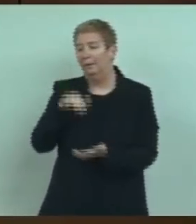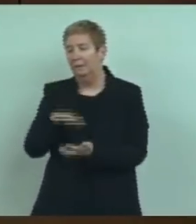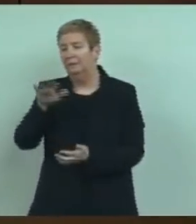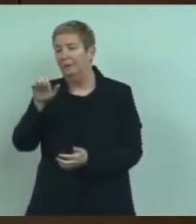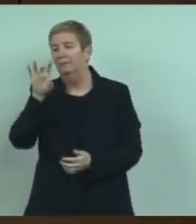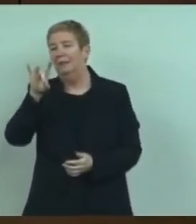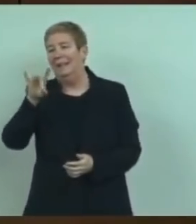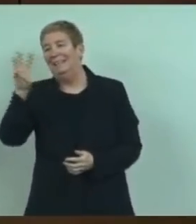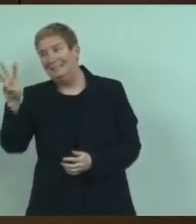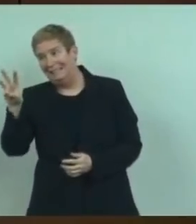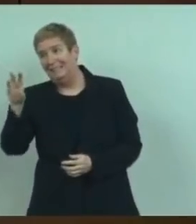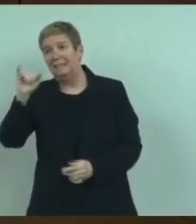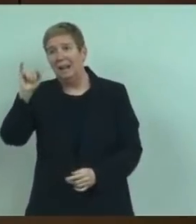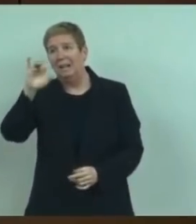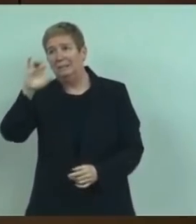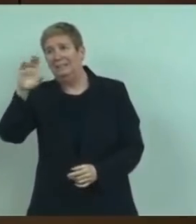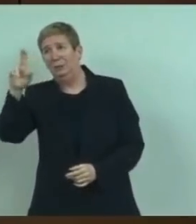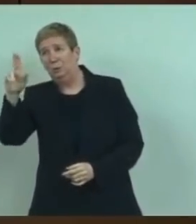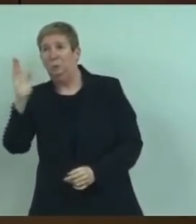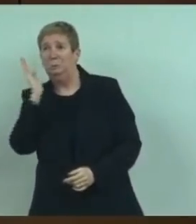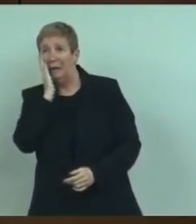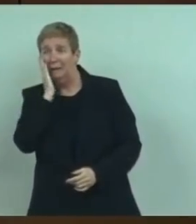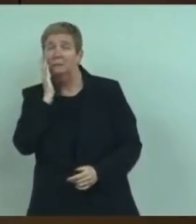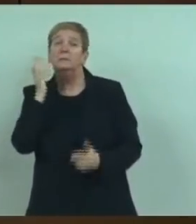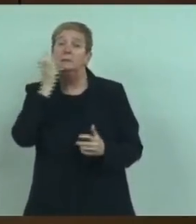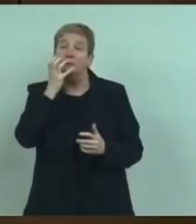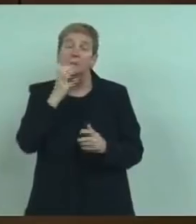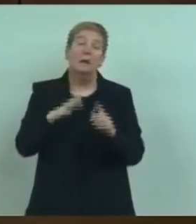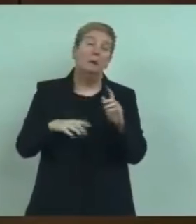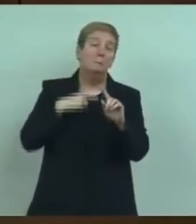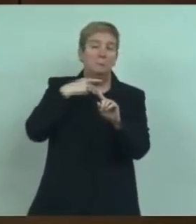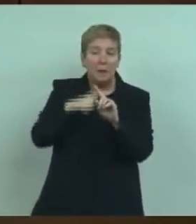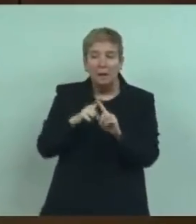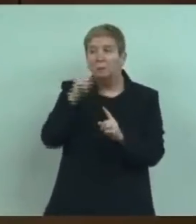1,586 in addition ICU beds, and an additional